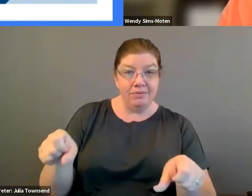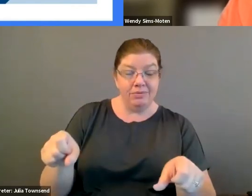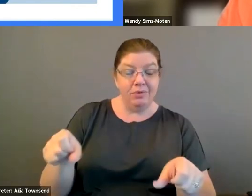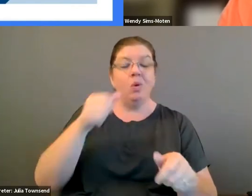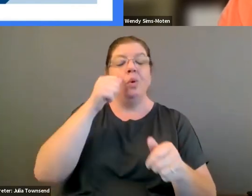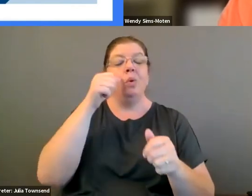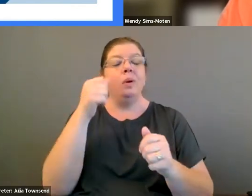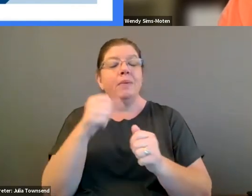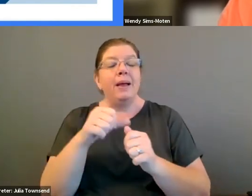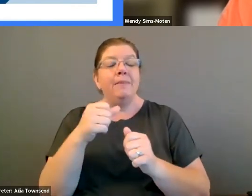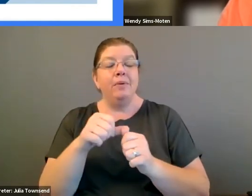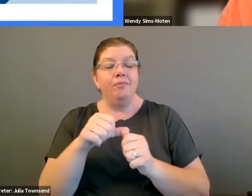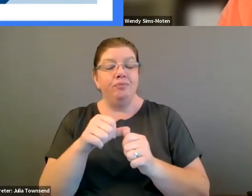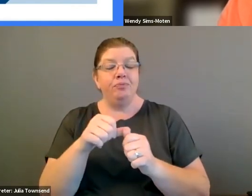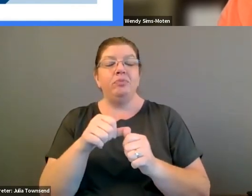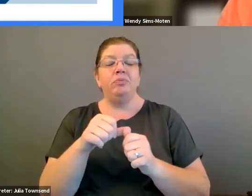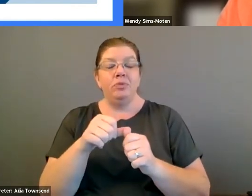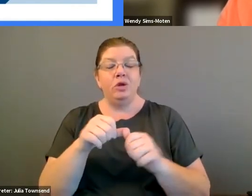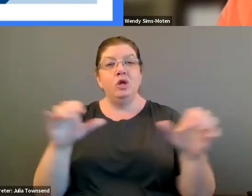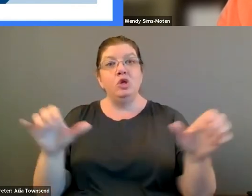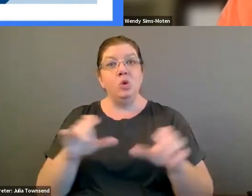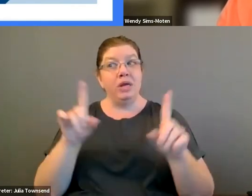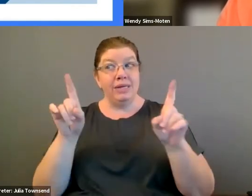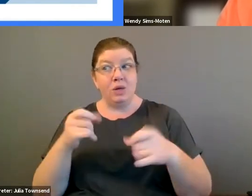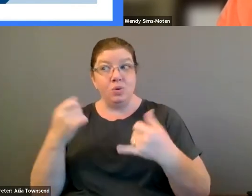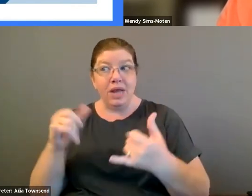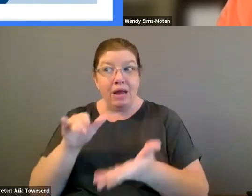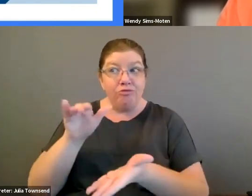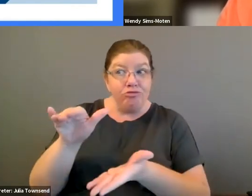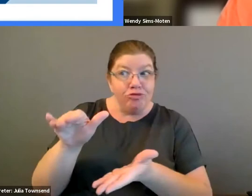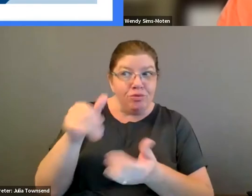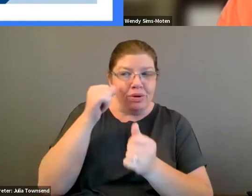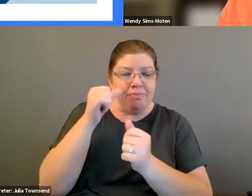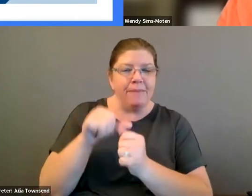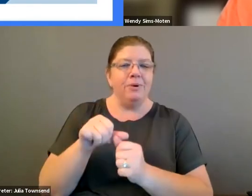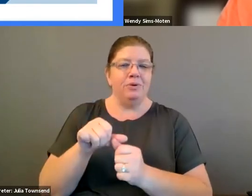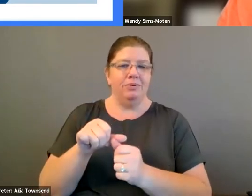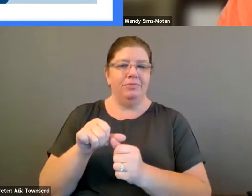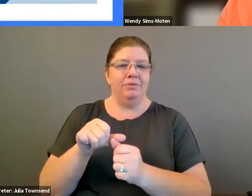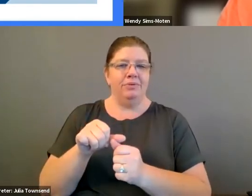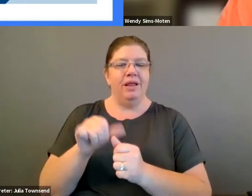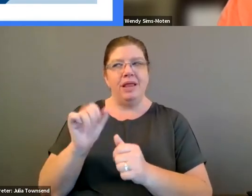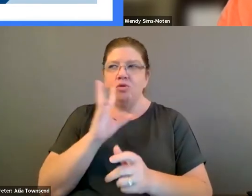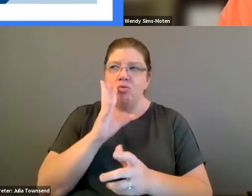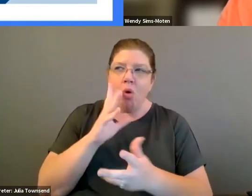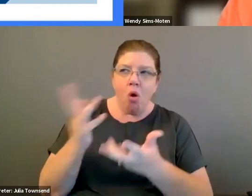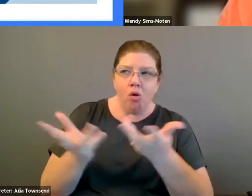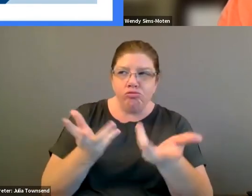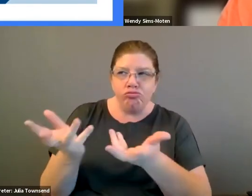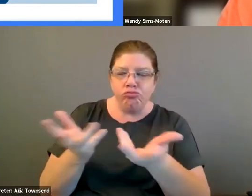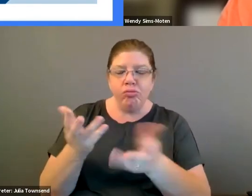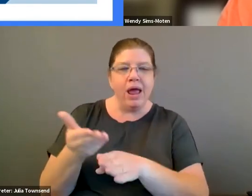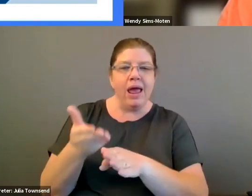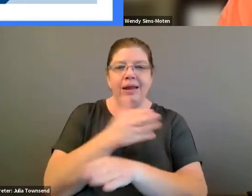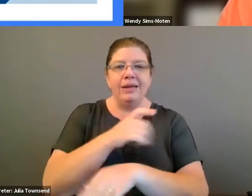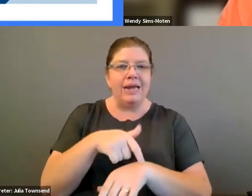having you're doing your test today. So, and they can talk through that ahead of time if they